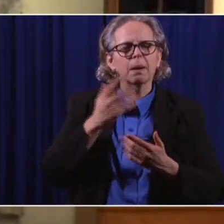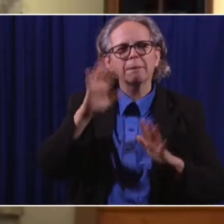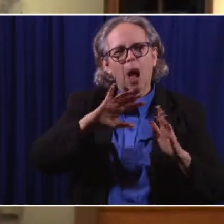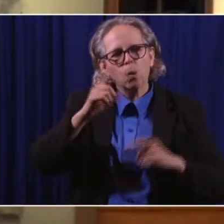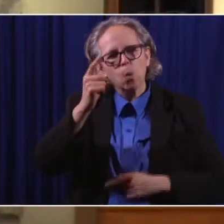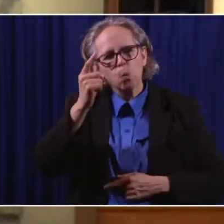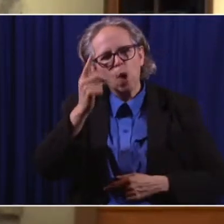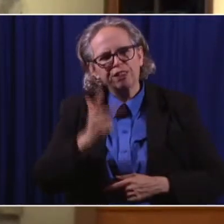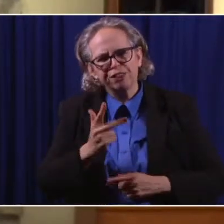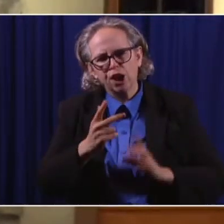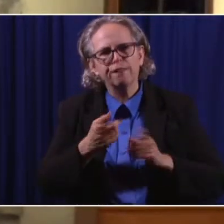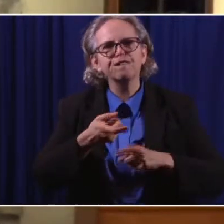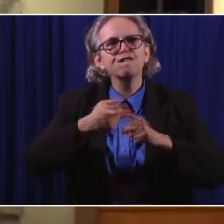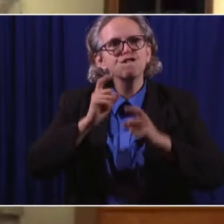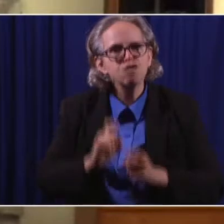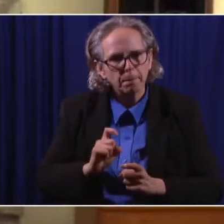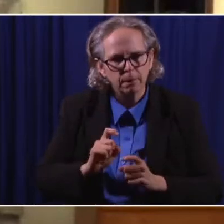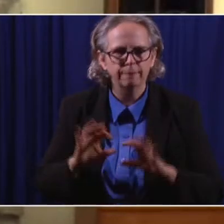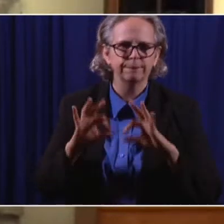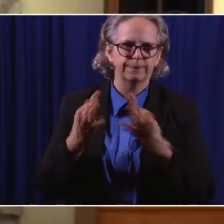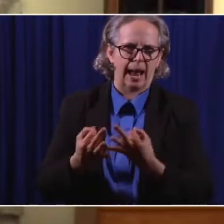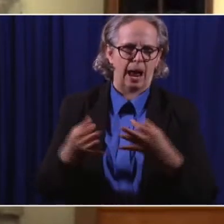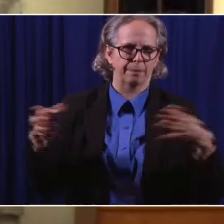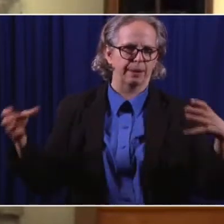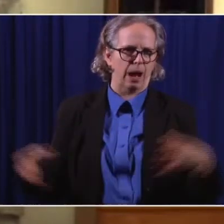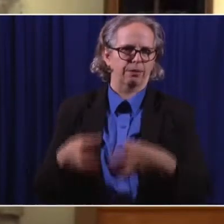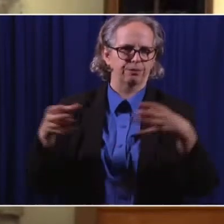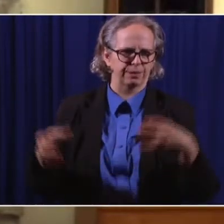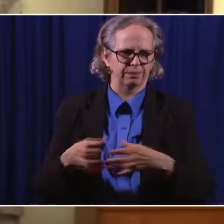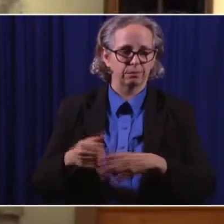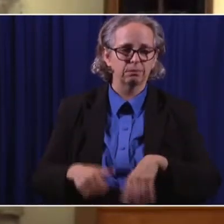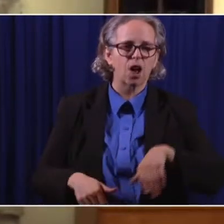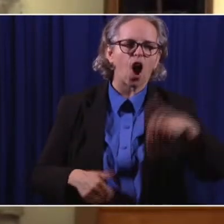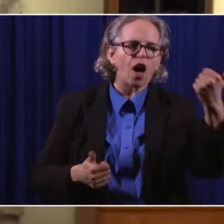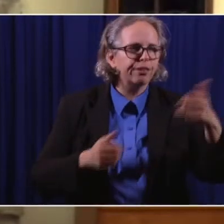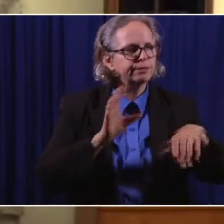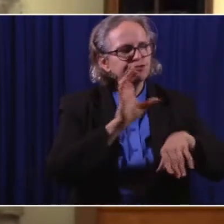care facility outbreaks, but the majority of virus